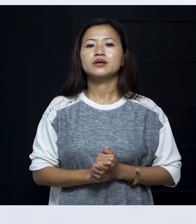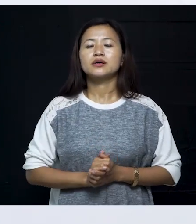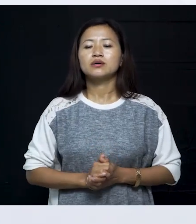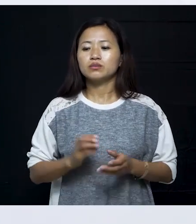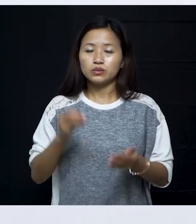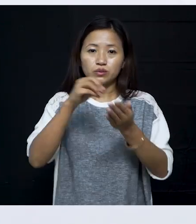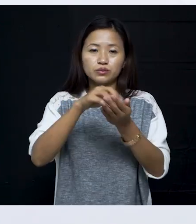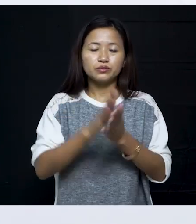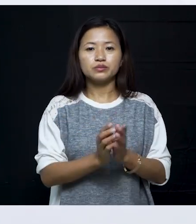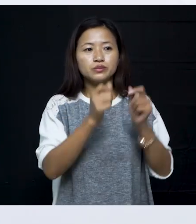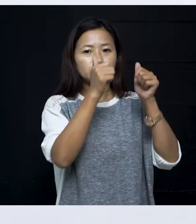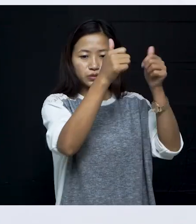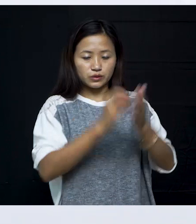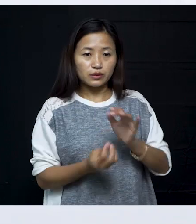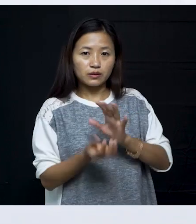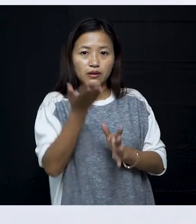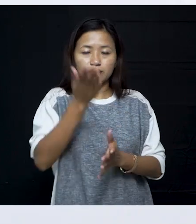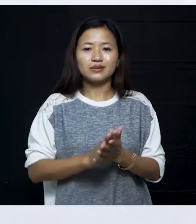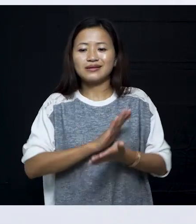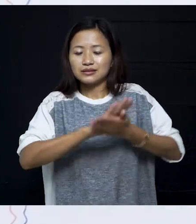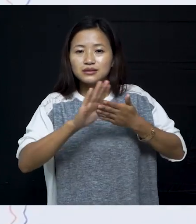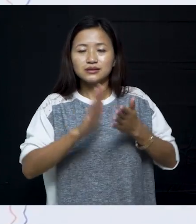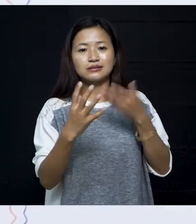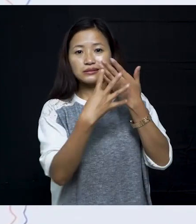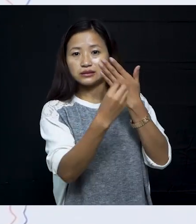up. Or for that matter, cleanliness drive. So